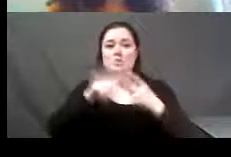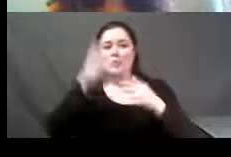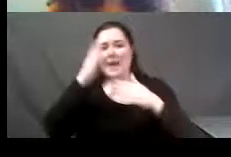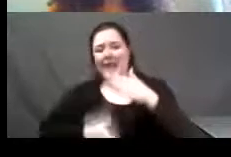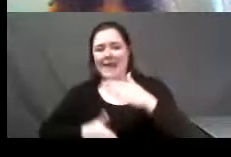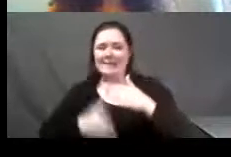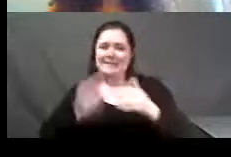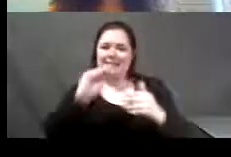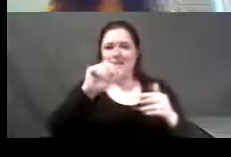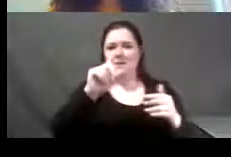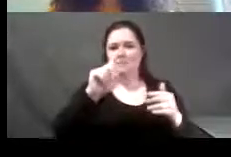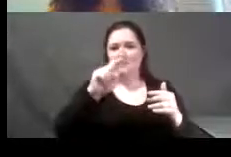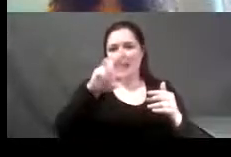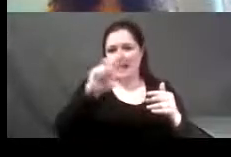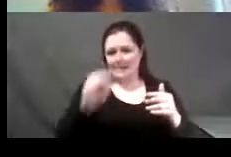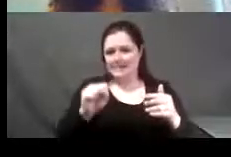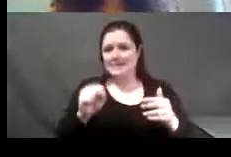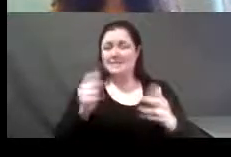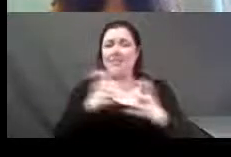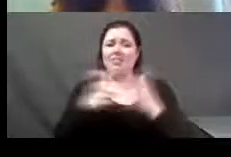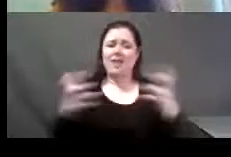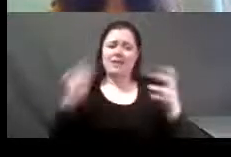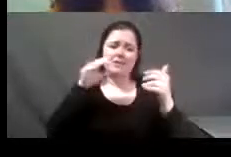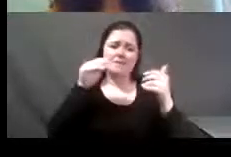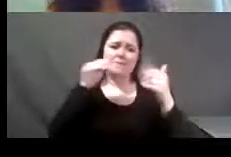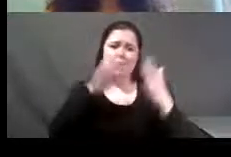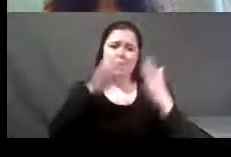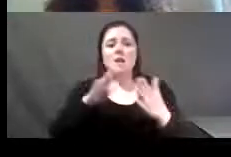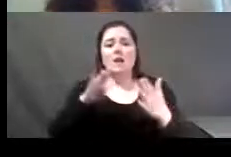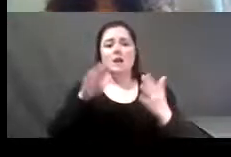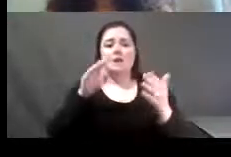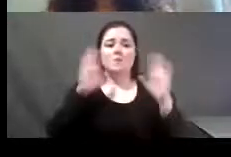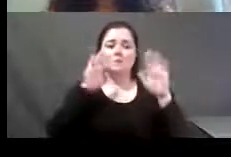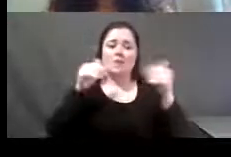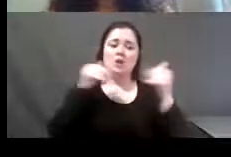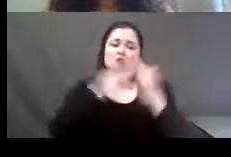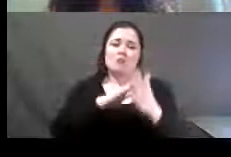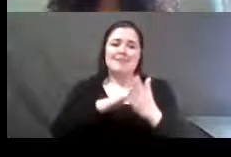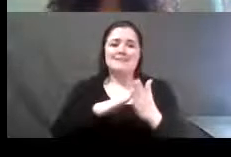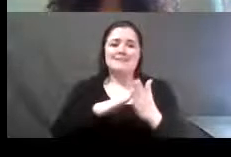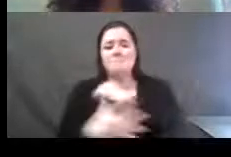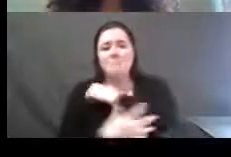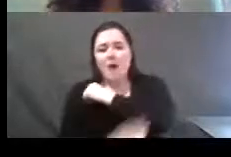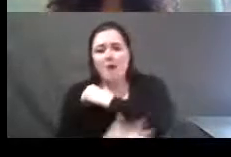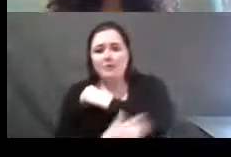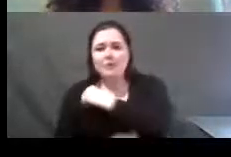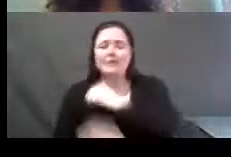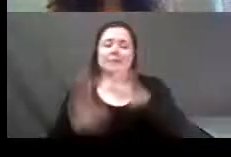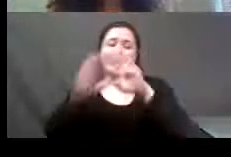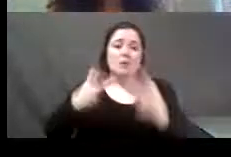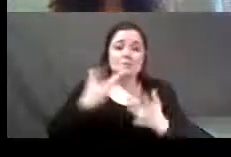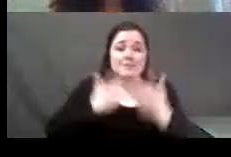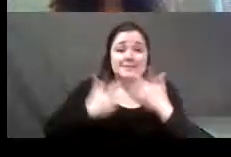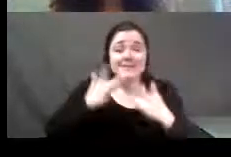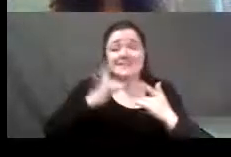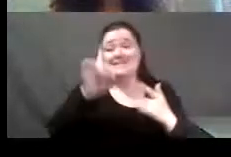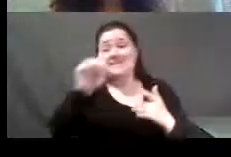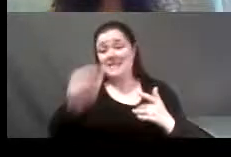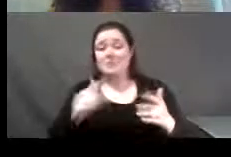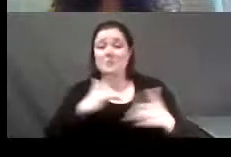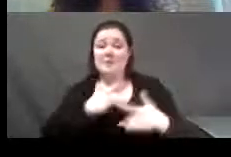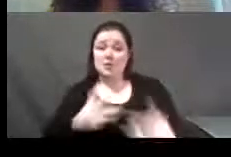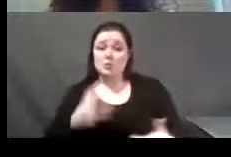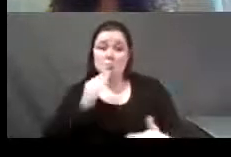on addressing poverty and helping those that are unhoused. Disabled people are disproportionately homeless,